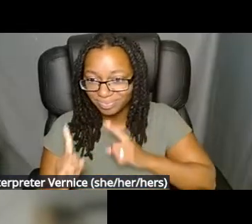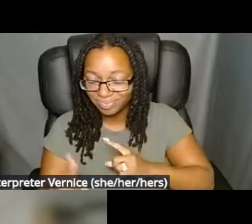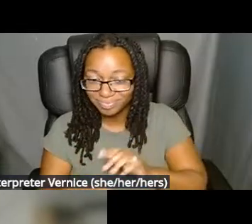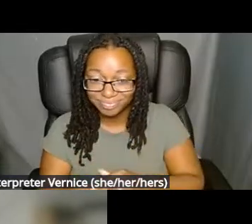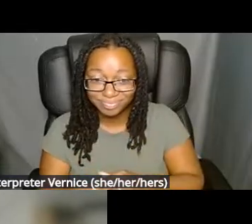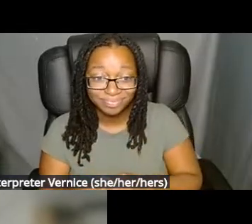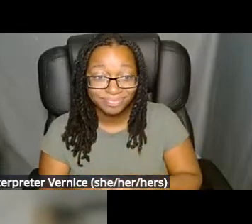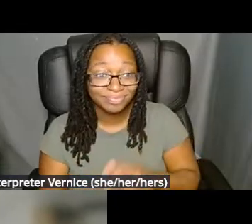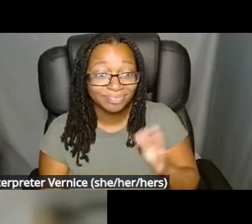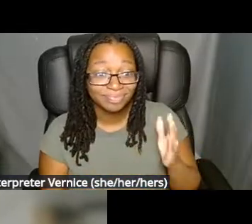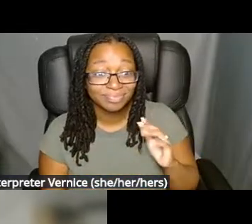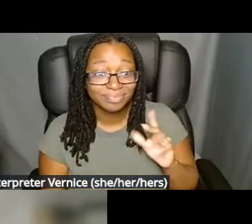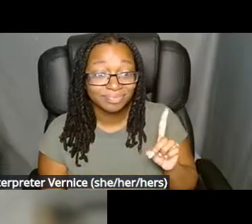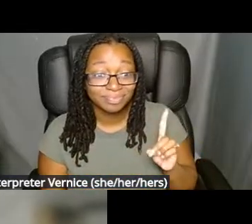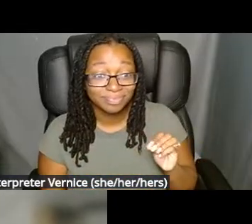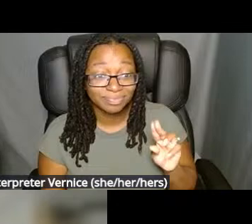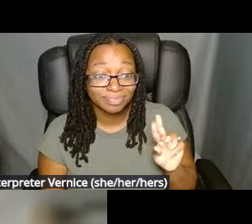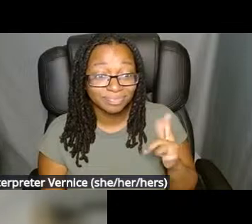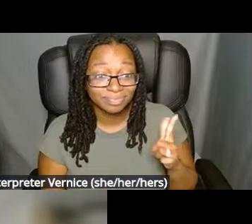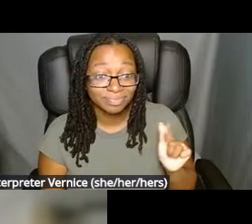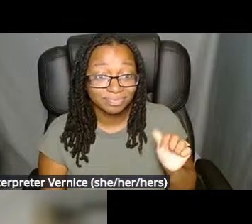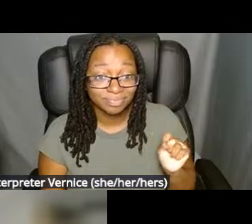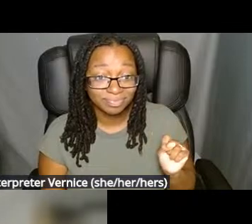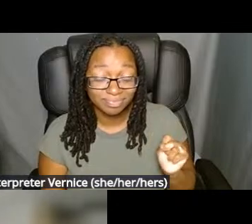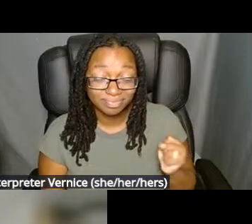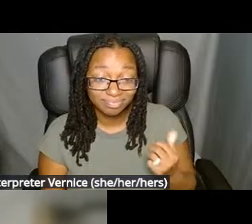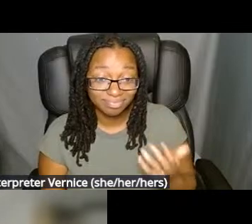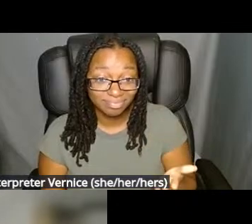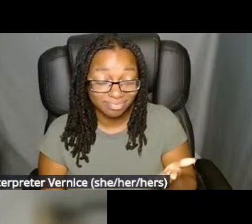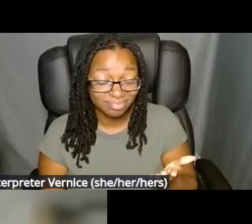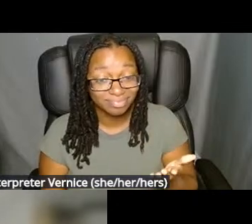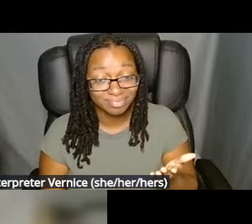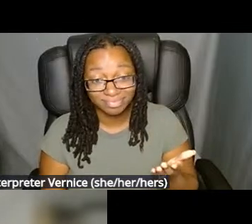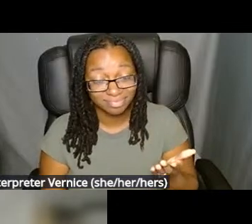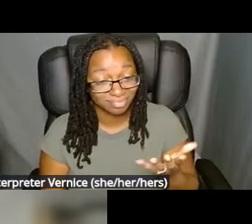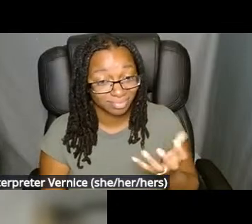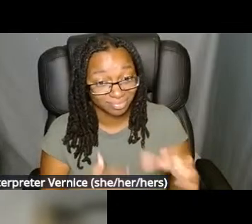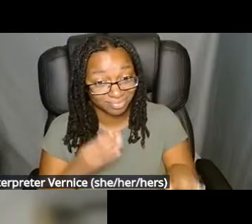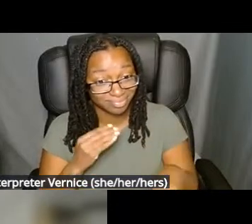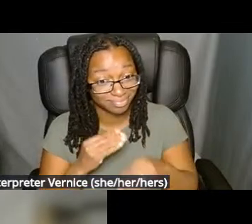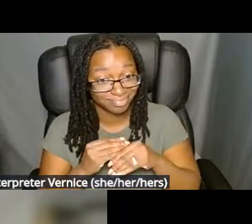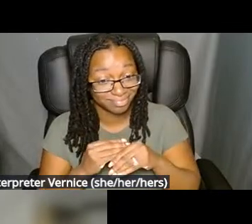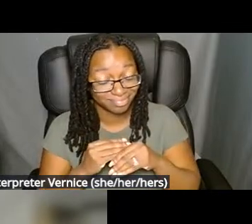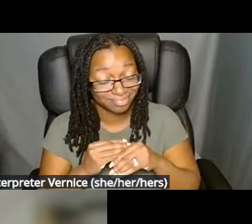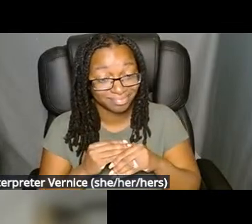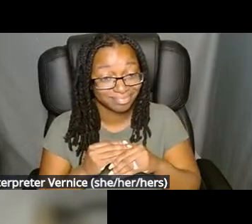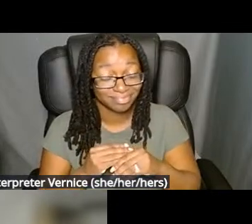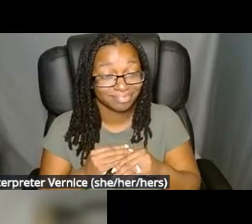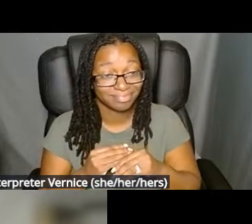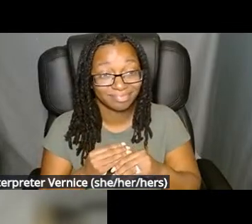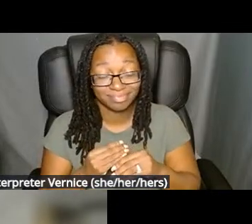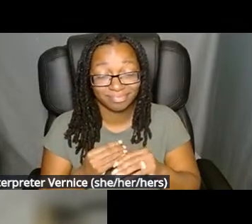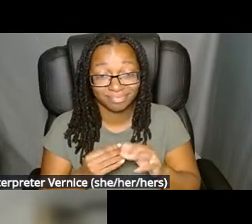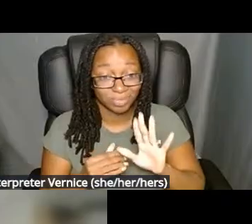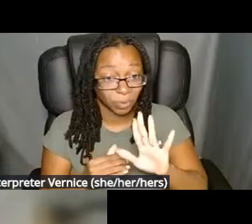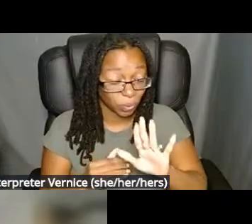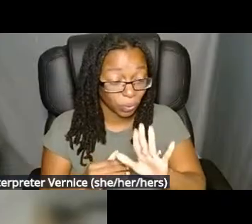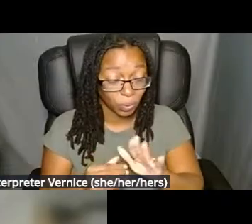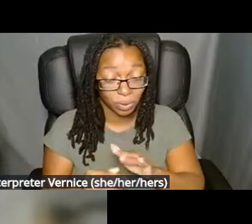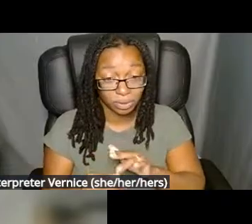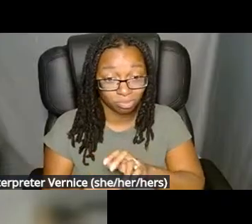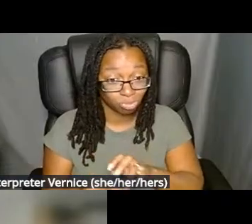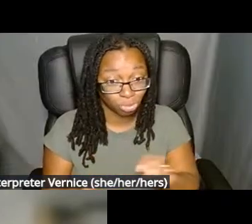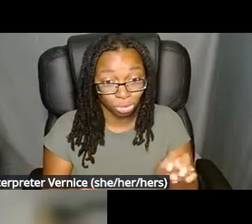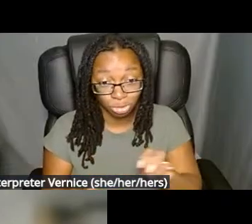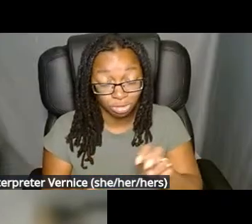do you have anything to mention here about like, the transition, what